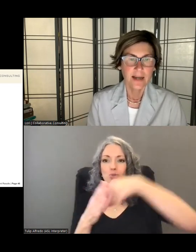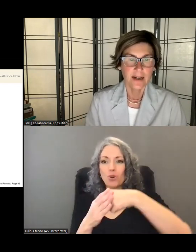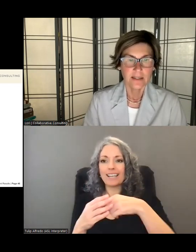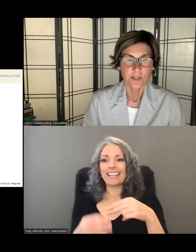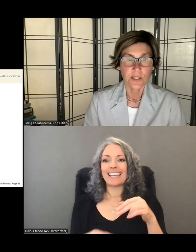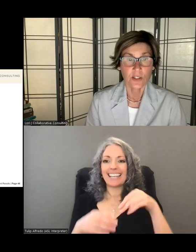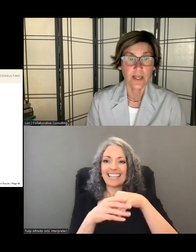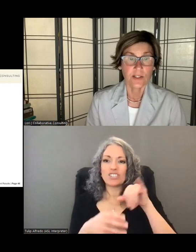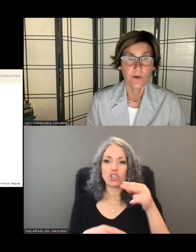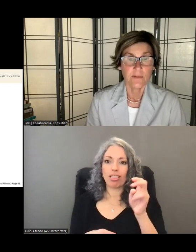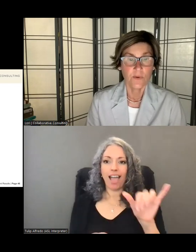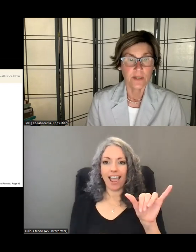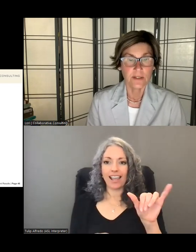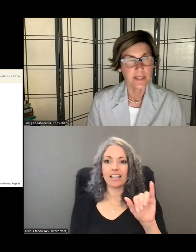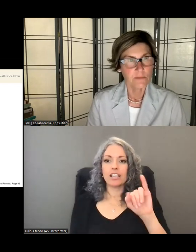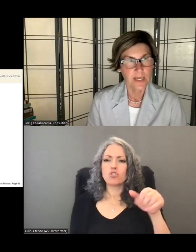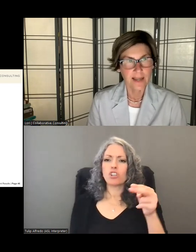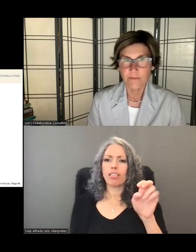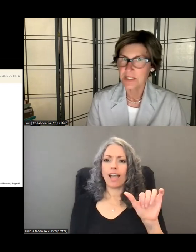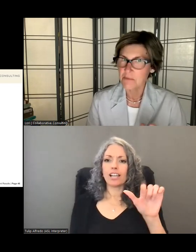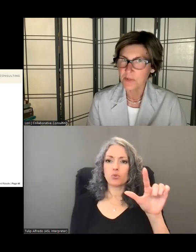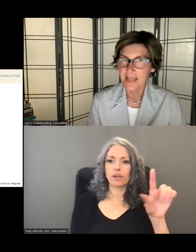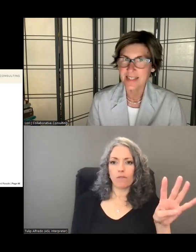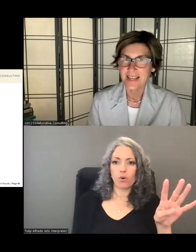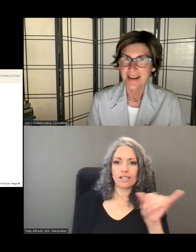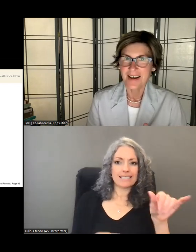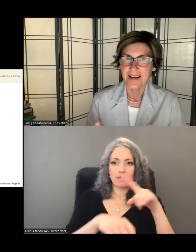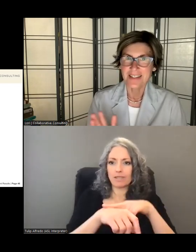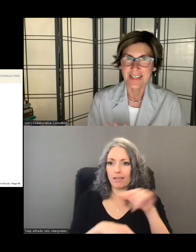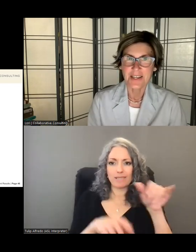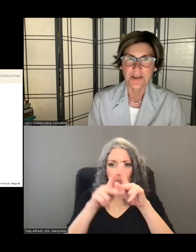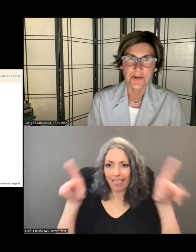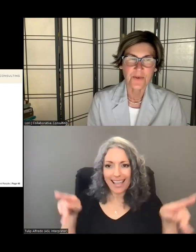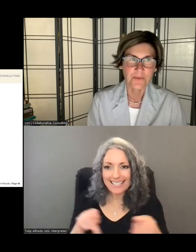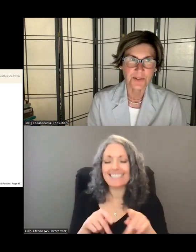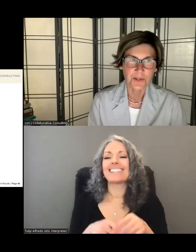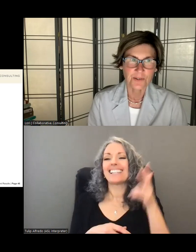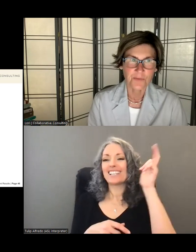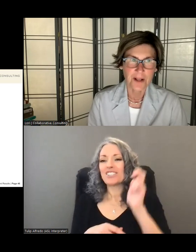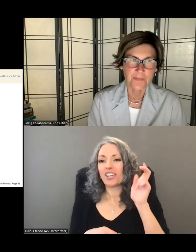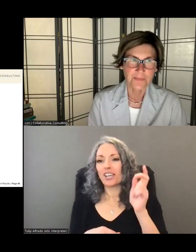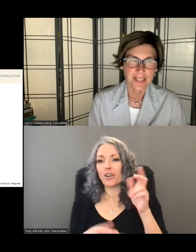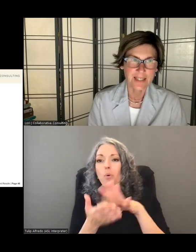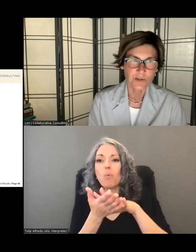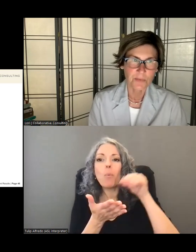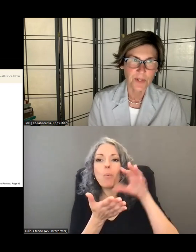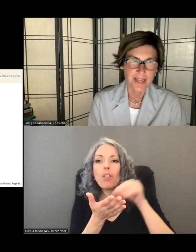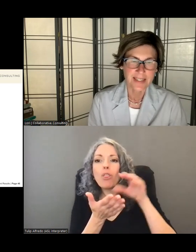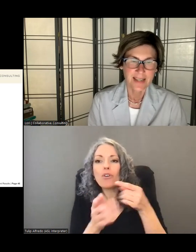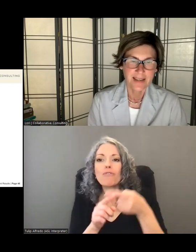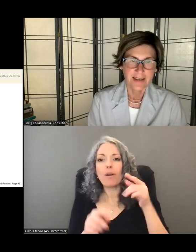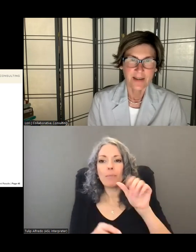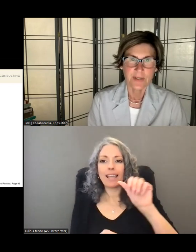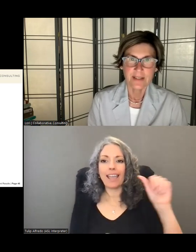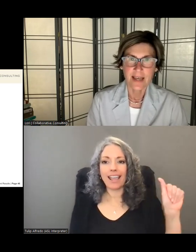July. It looks like July 24th, same time, same place, to hear what we learned from the